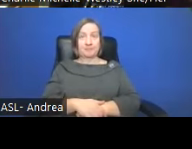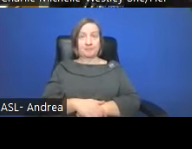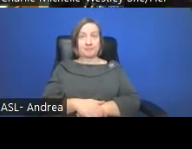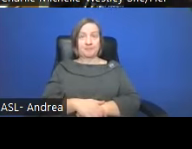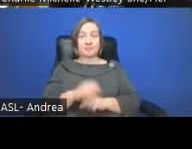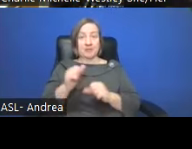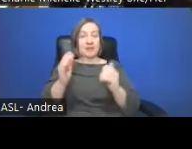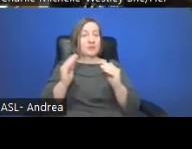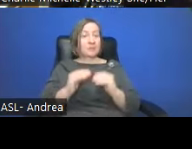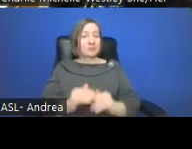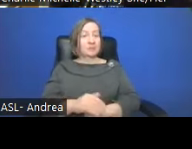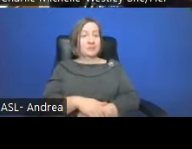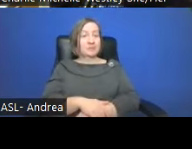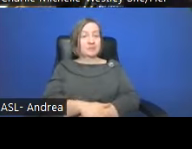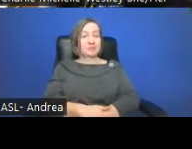Can we move on?